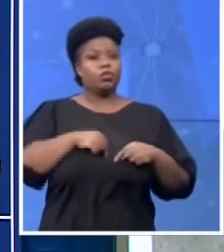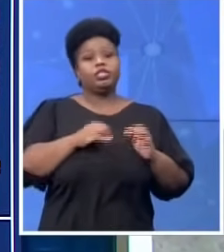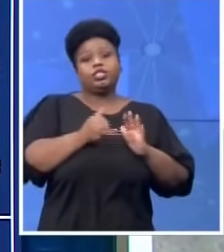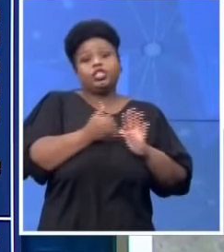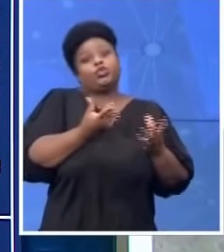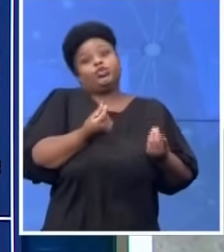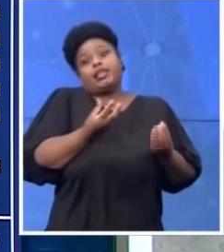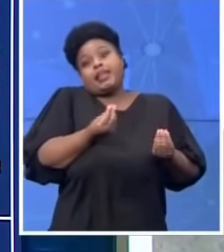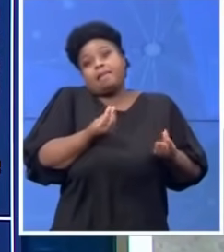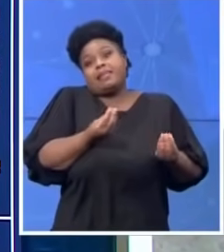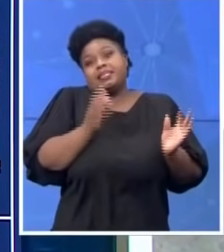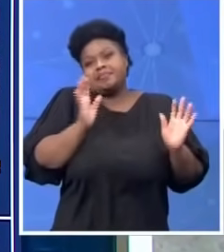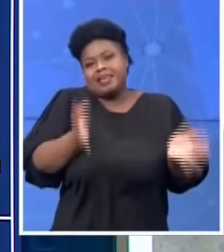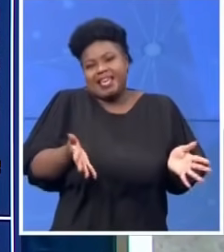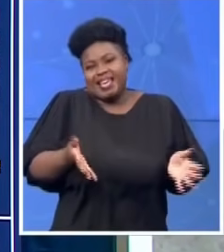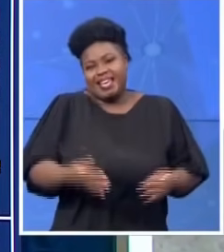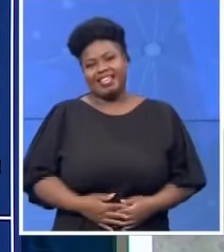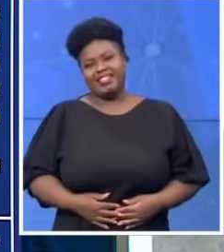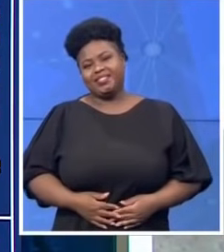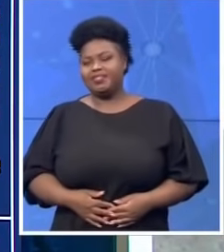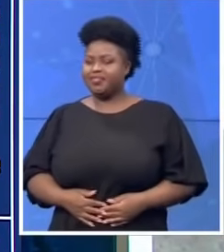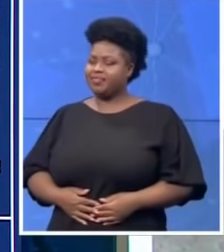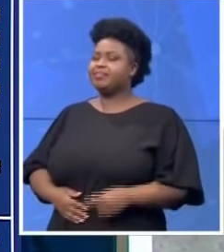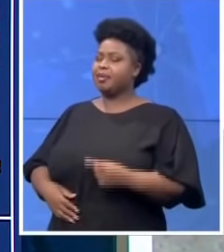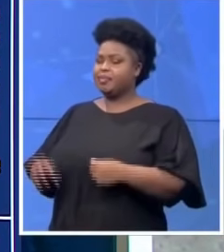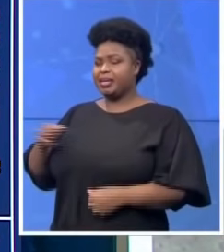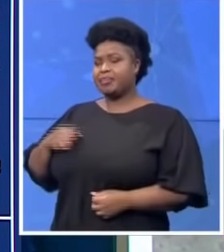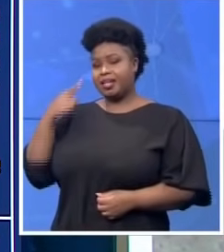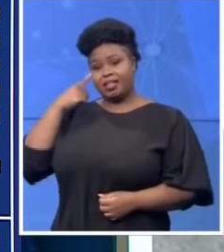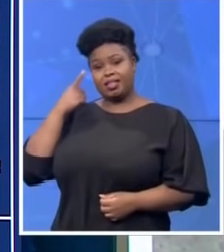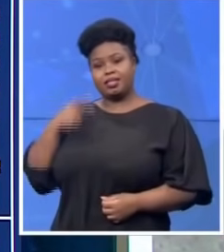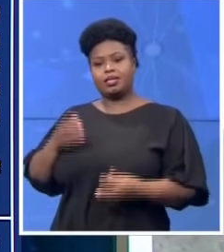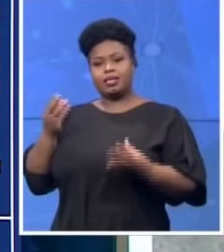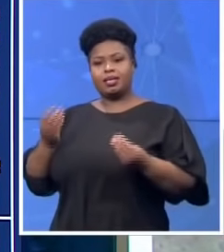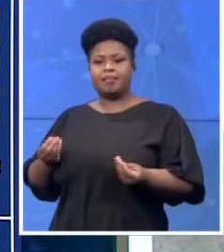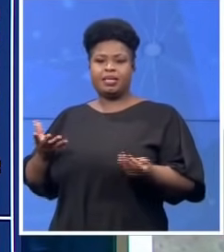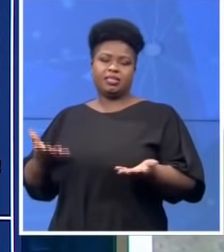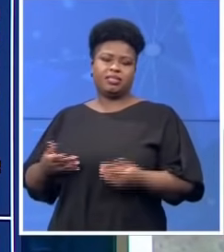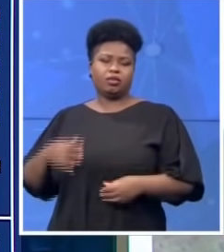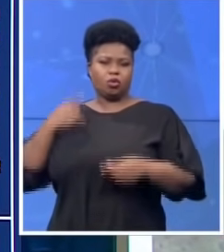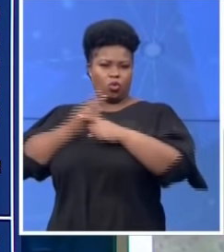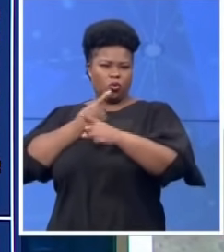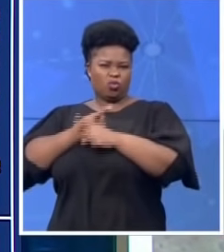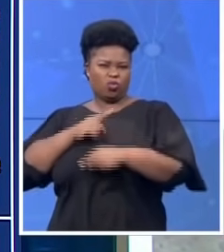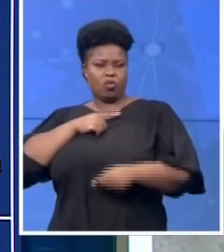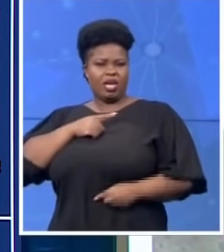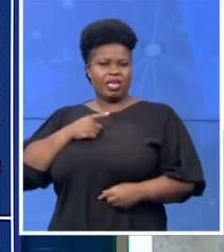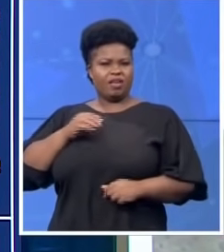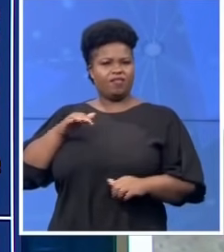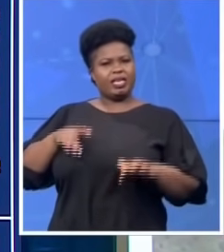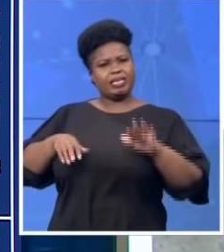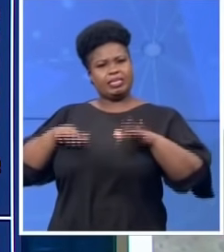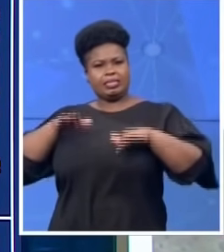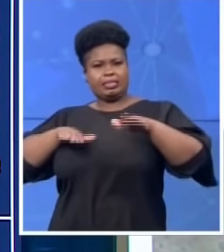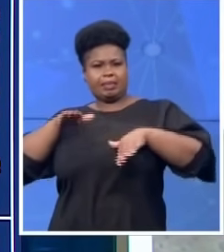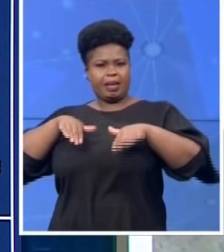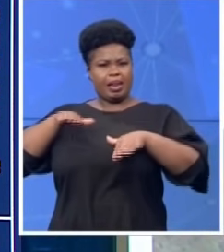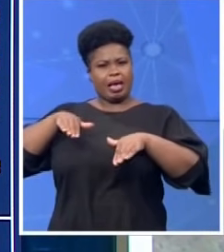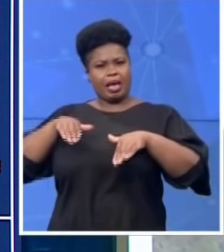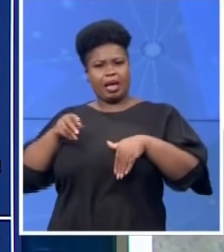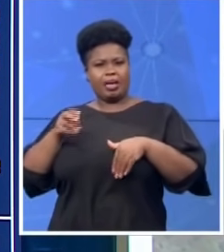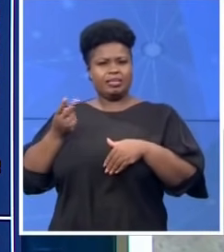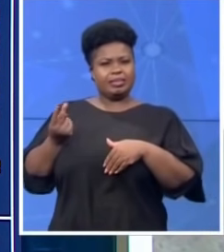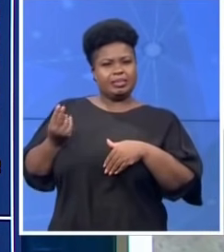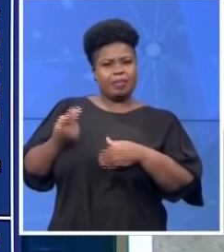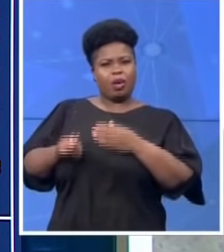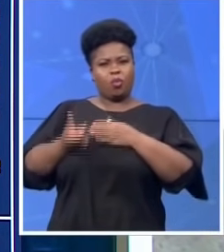what the numbers do tell you, though, especially when there are similarities, is that whatever those issues were 2016 and the